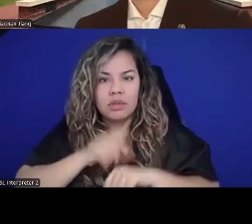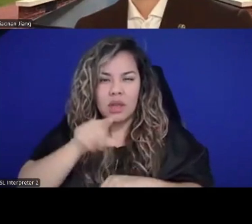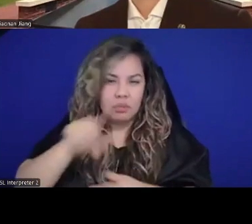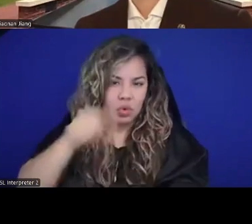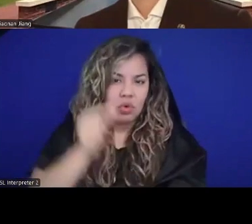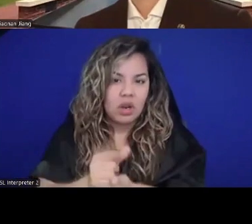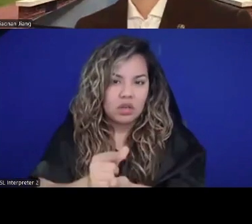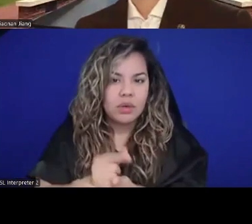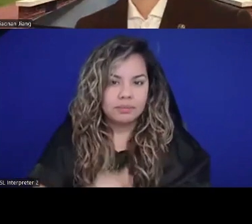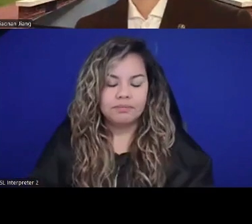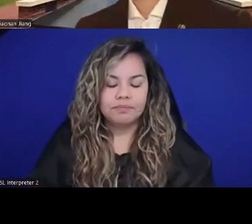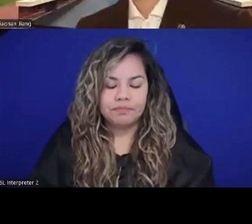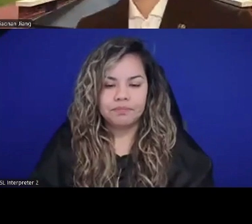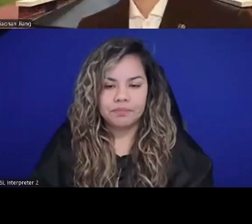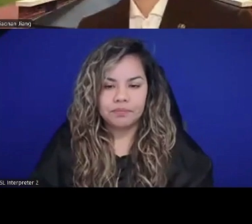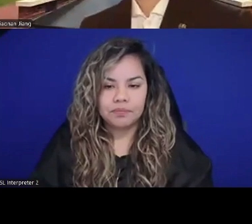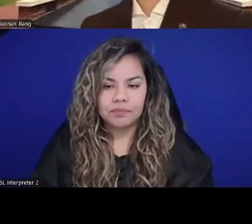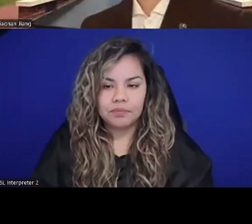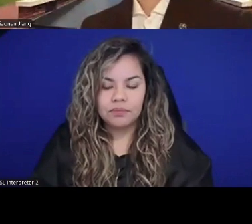Okay.